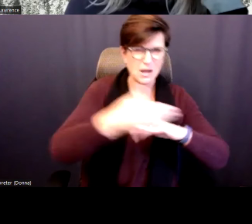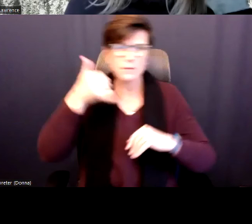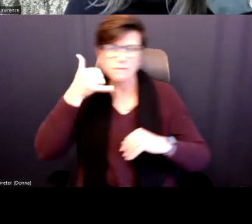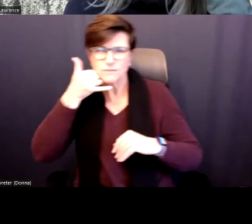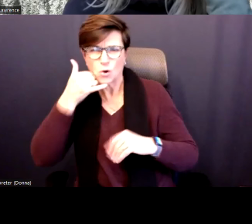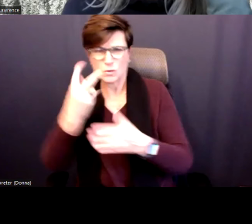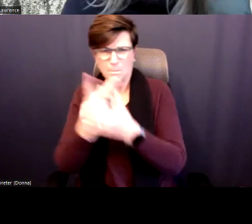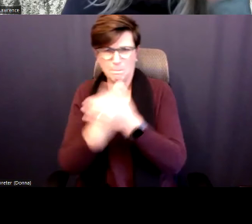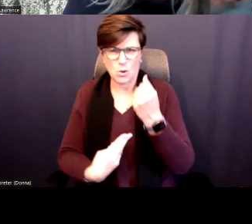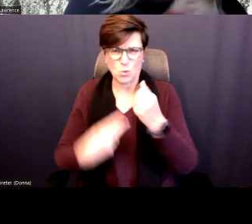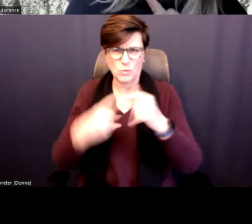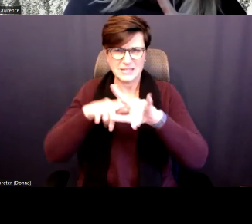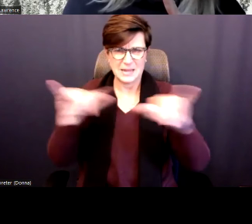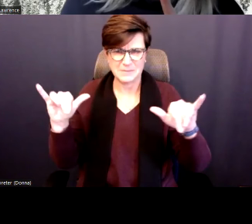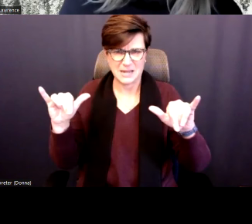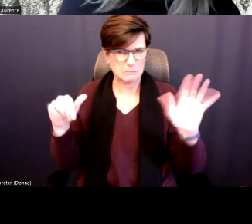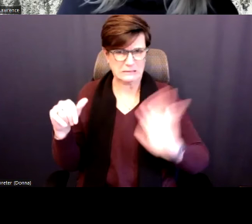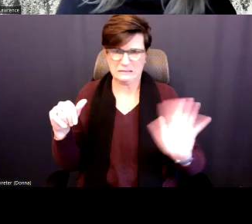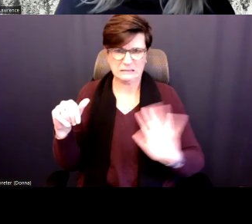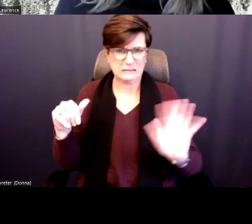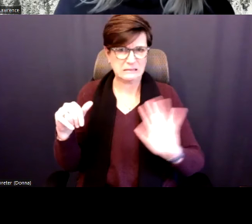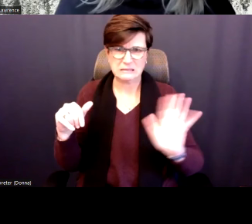Could we mute Linda? Thank you. Can you?